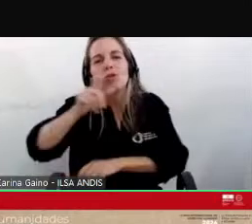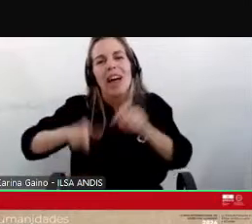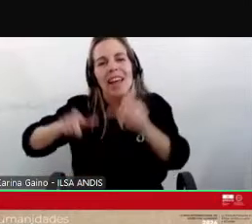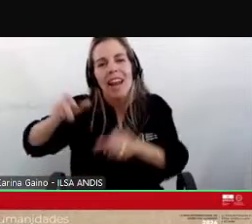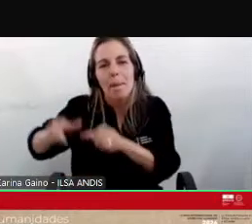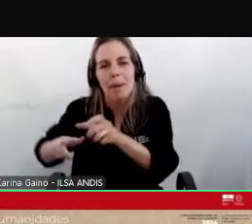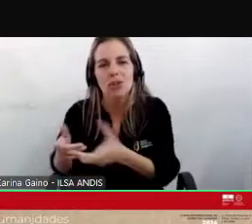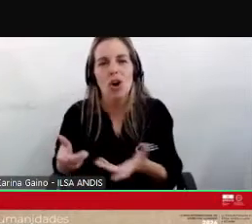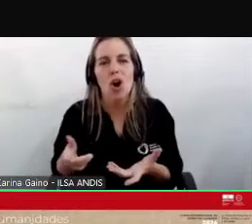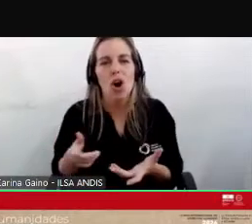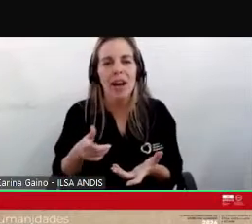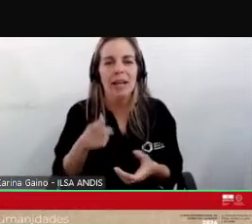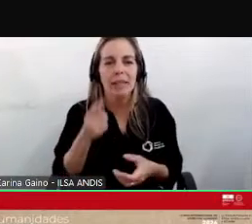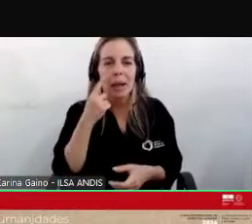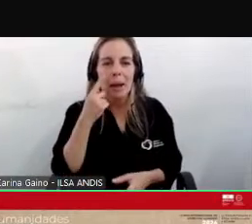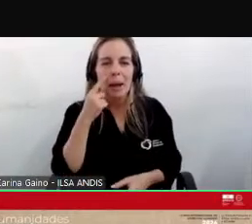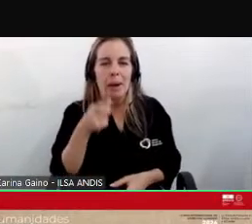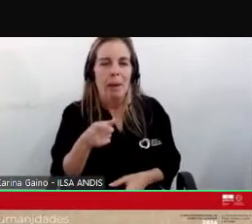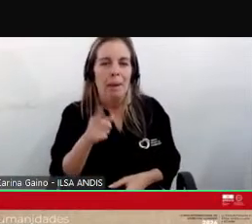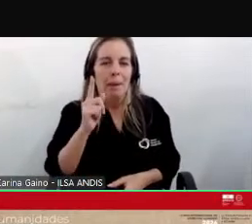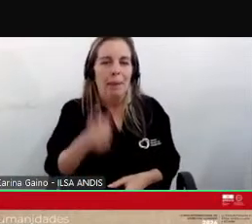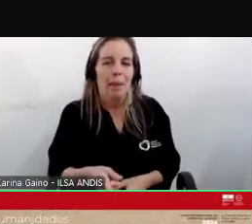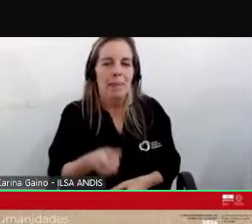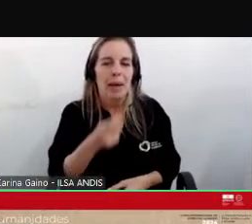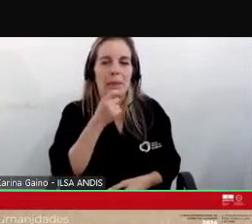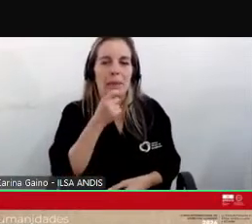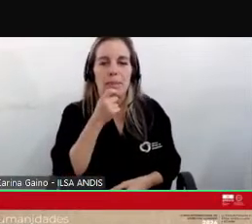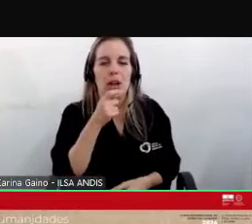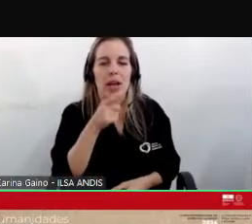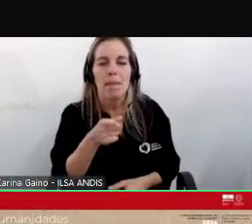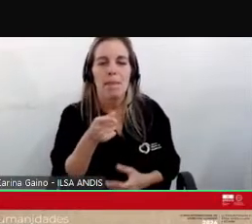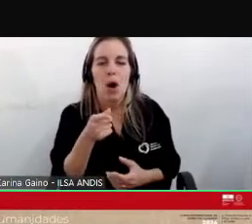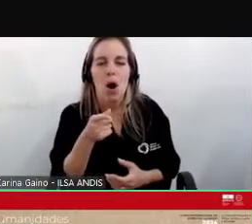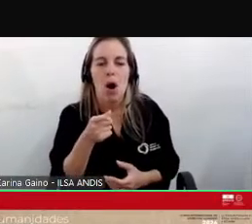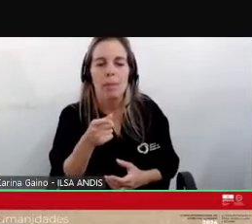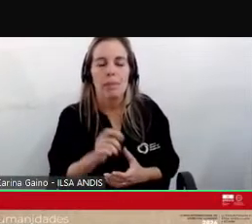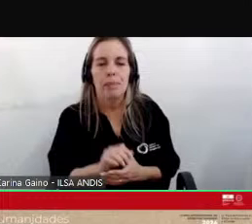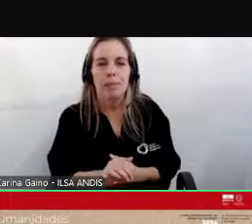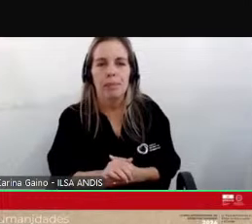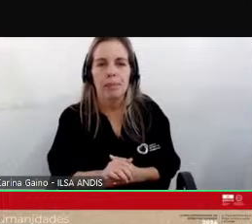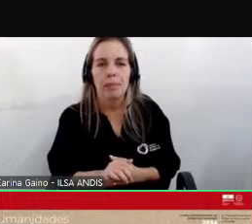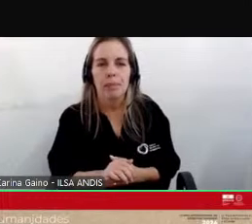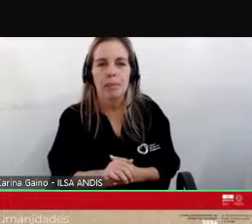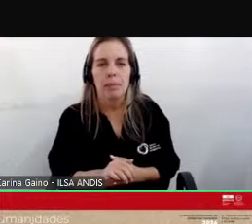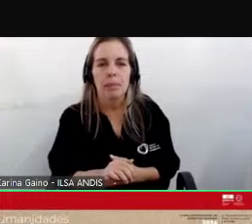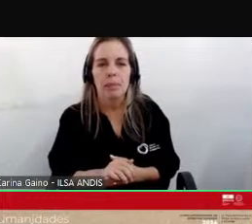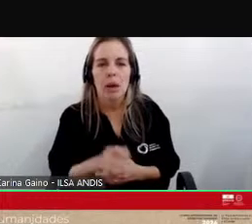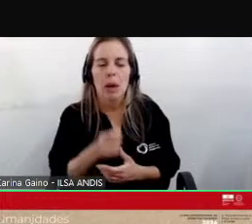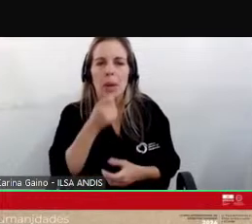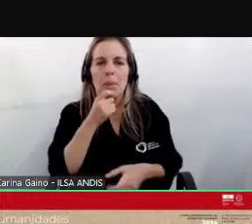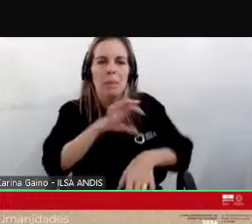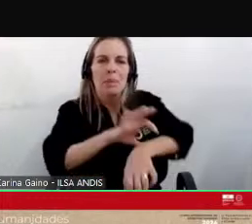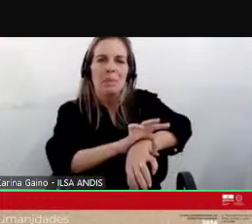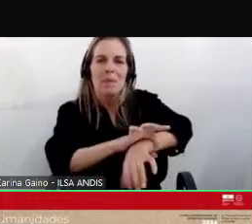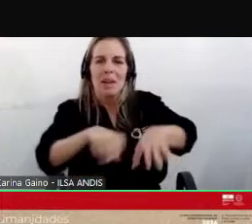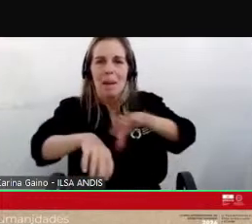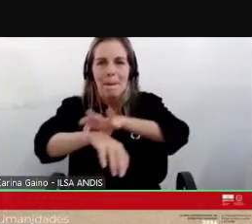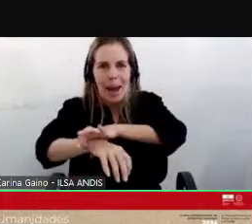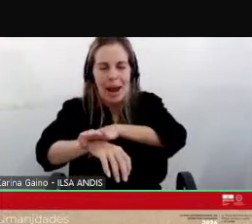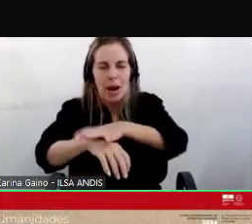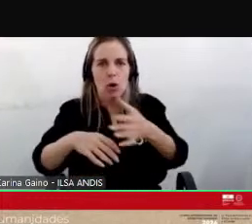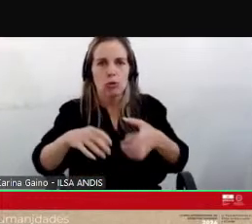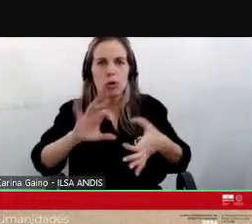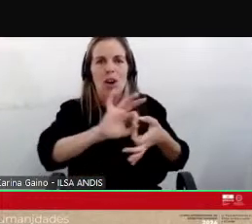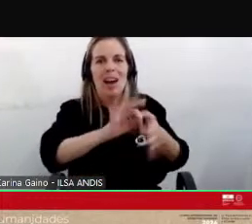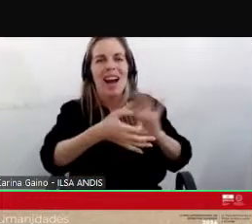chained or physically restrained. We've seen this in some cases, and actually there was another case in the United States where this labor recruiter